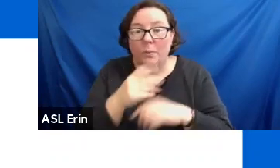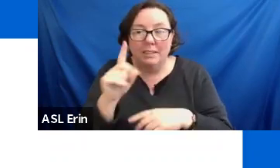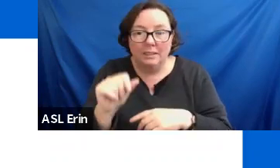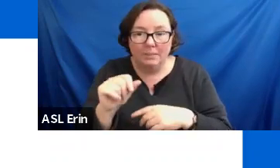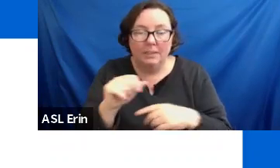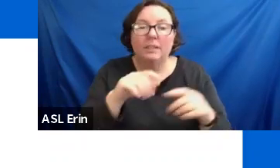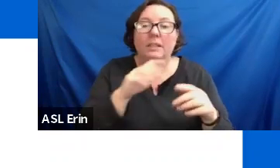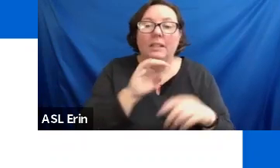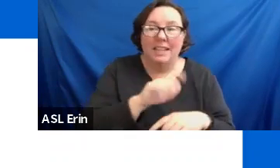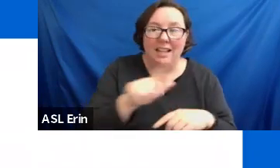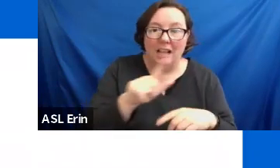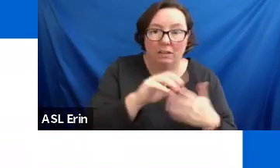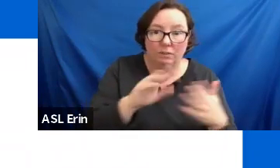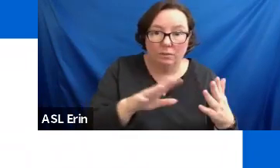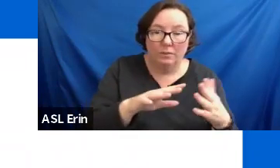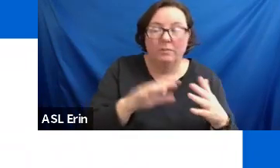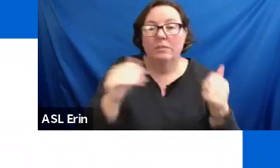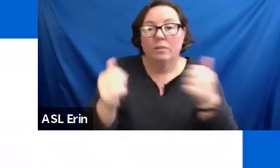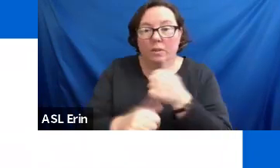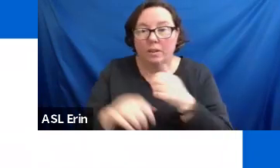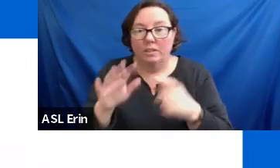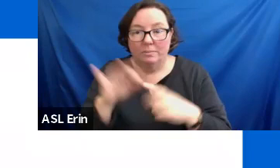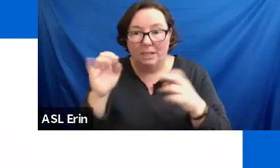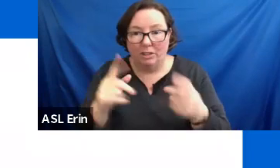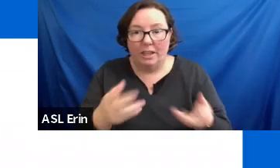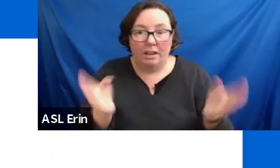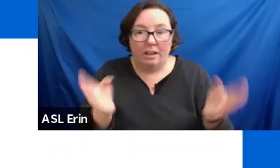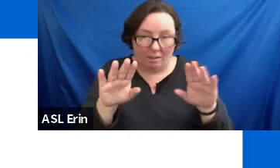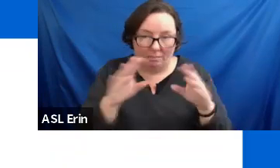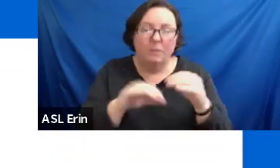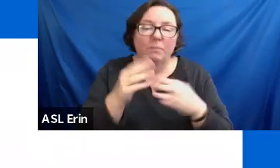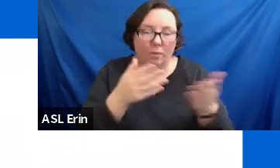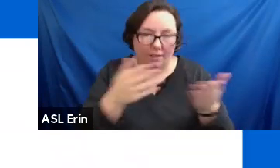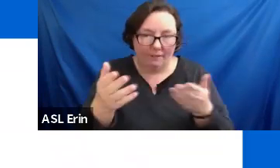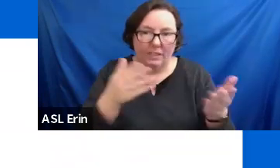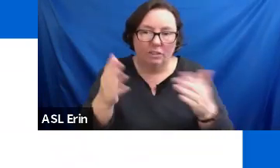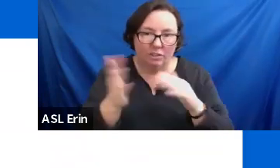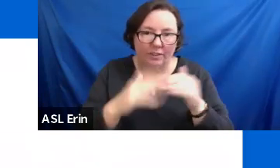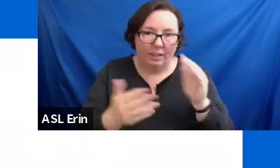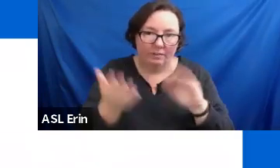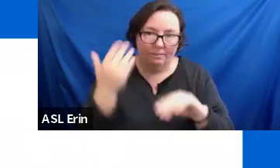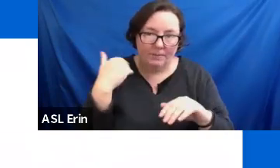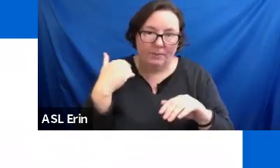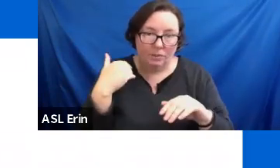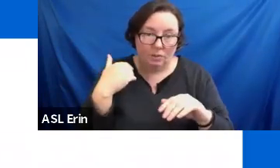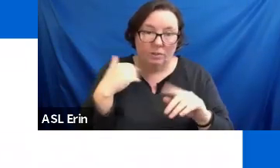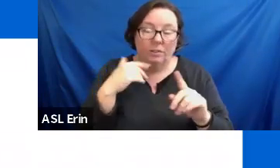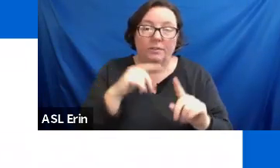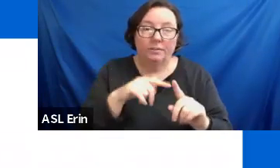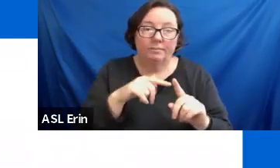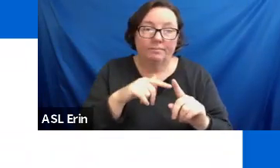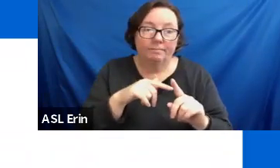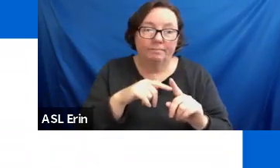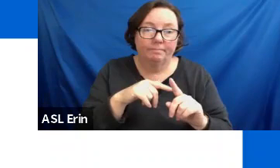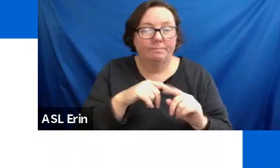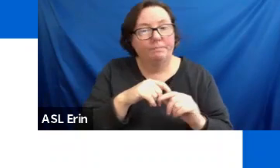learners and students in special education programming also received more invitations than in previous years.